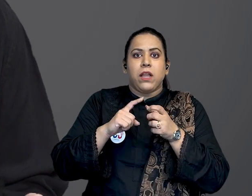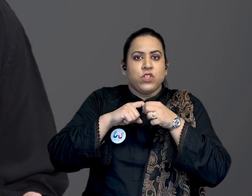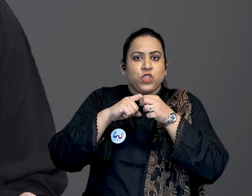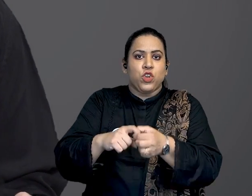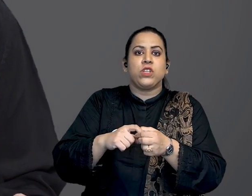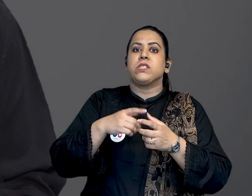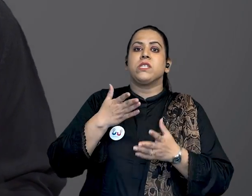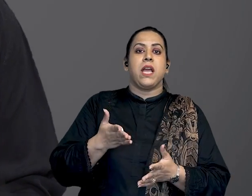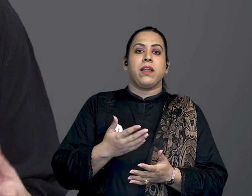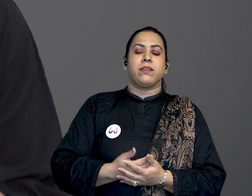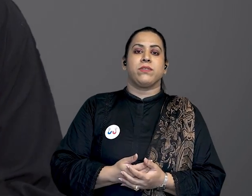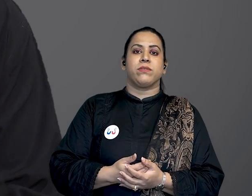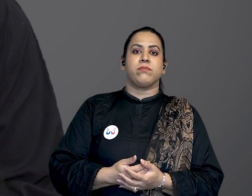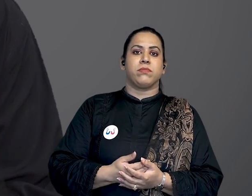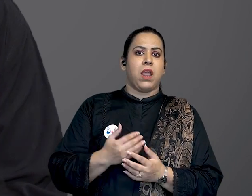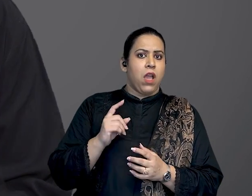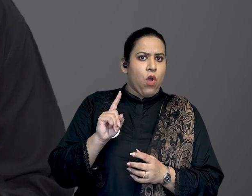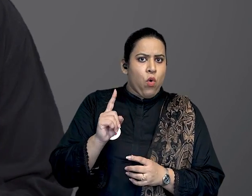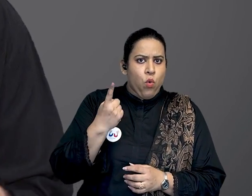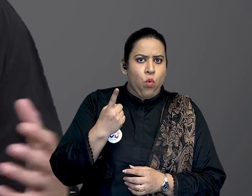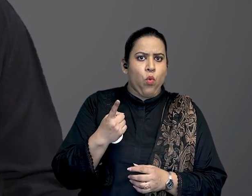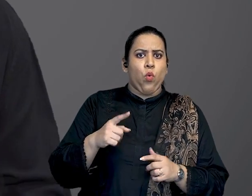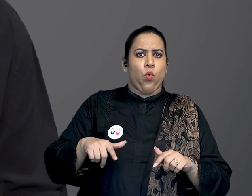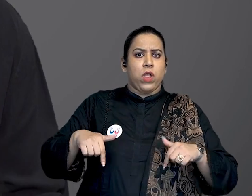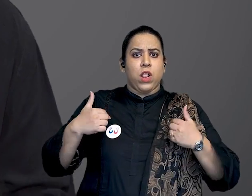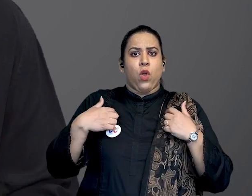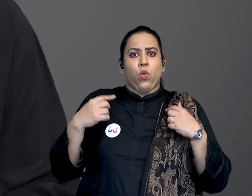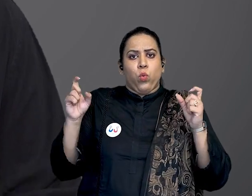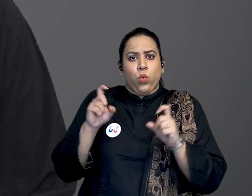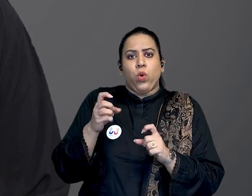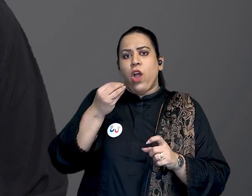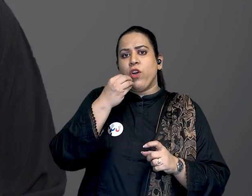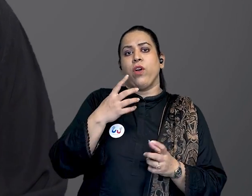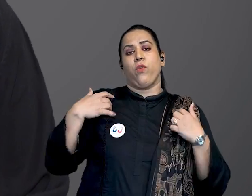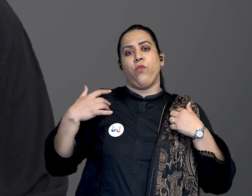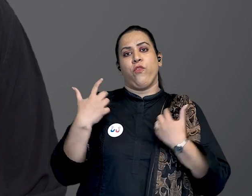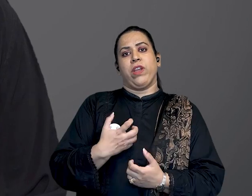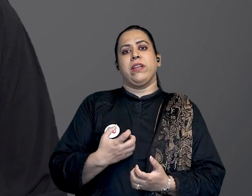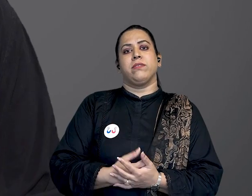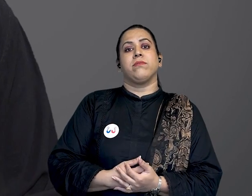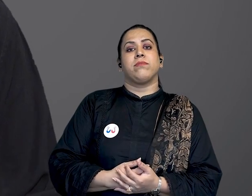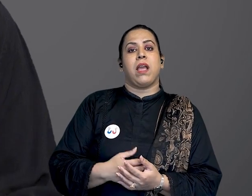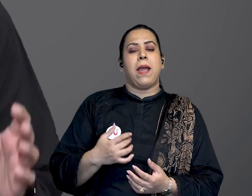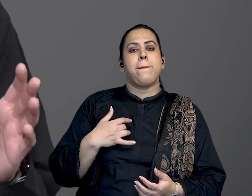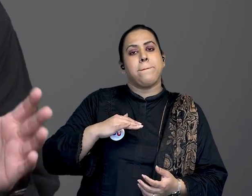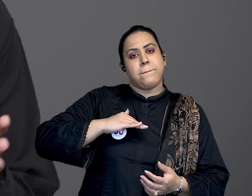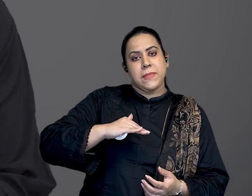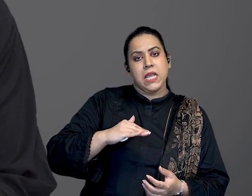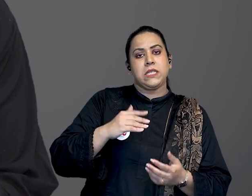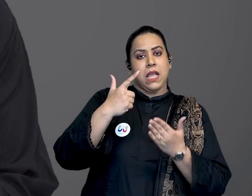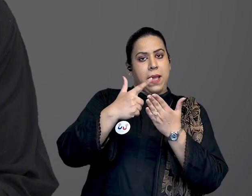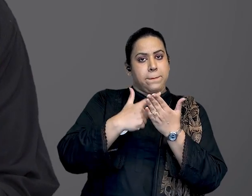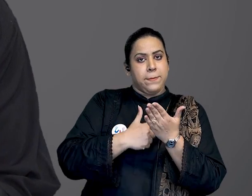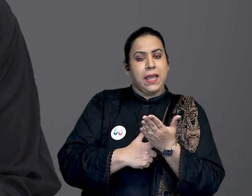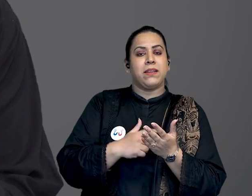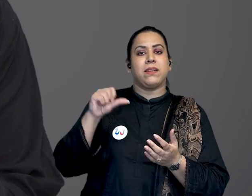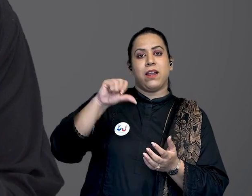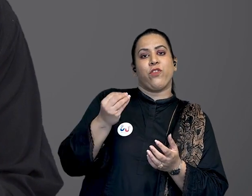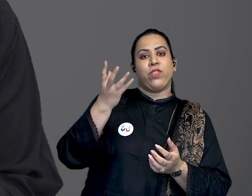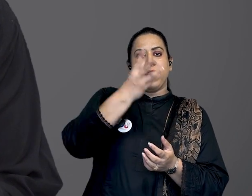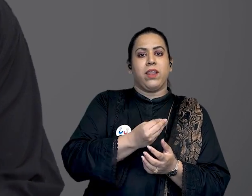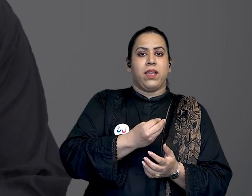some time that we've actually gained weight what we had to lose. Or if we've lost some weight in a very fast period of